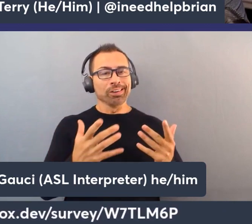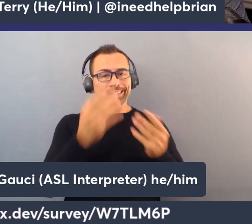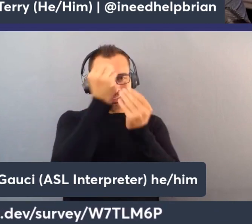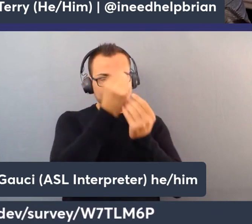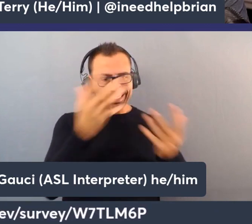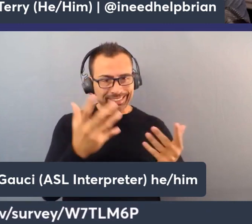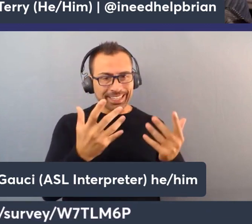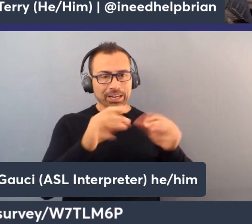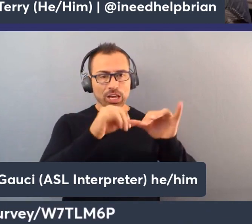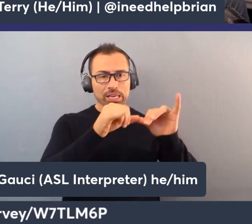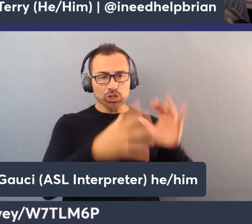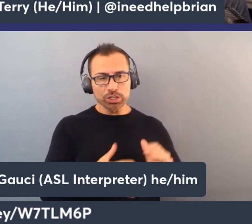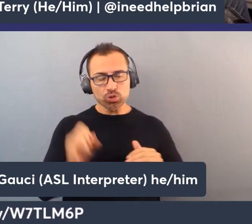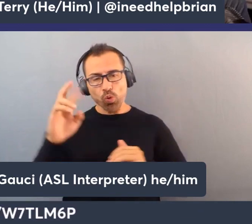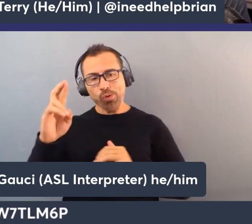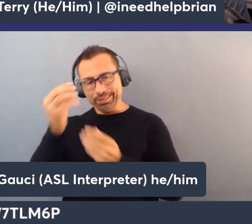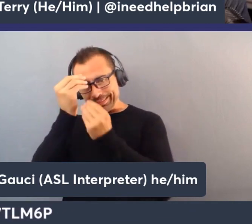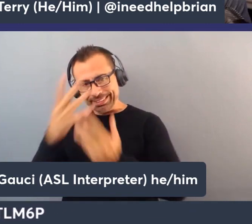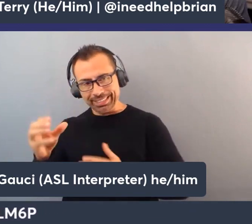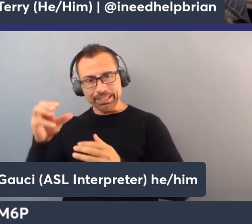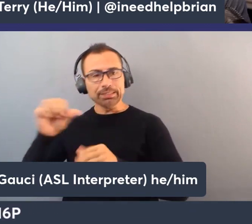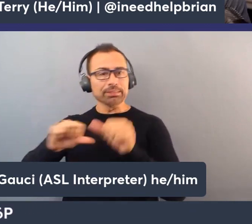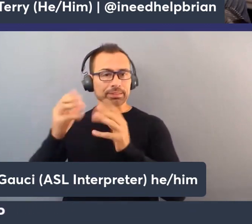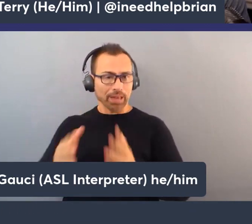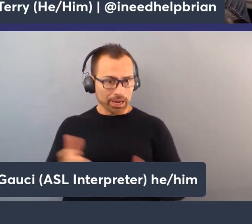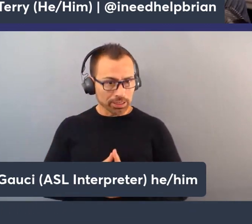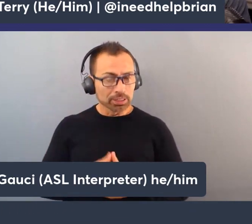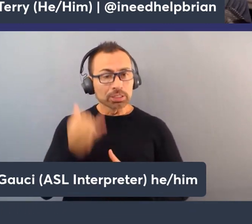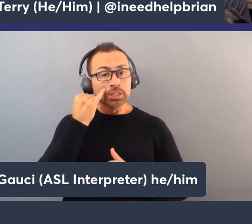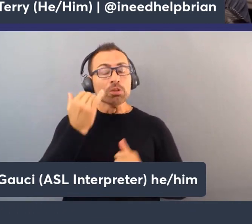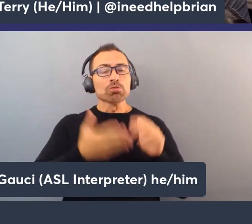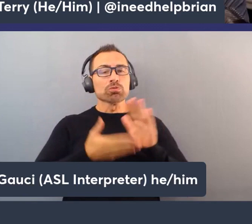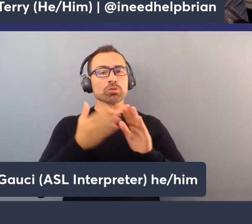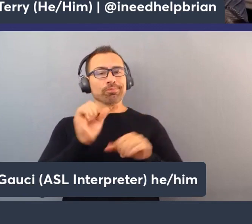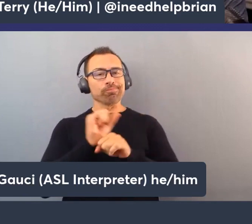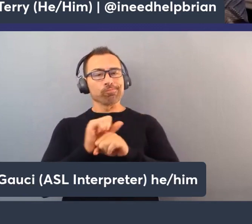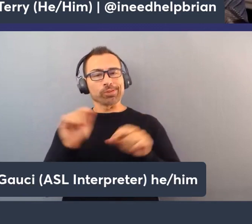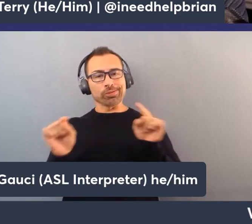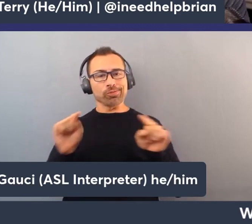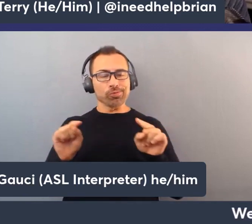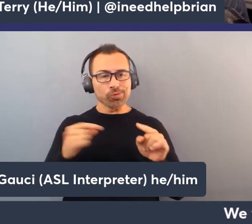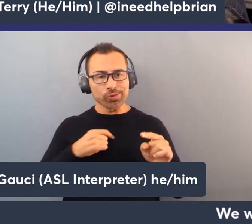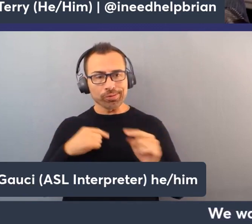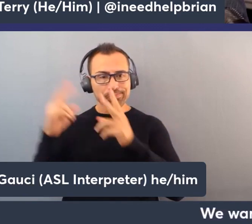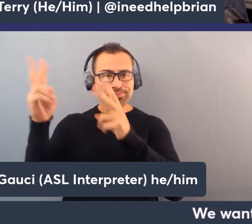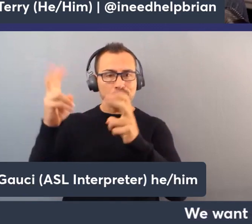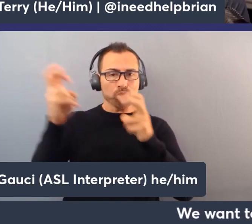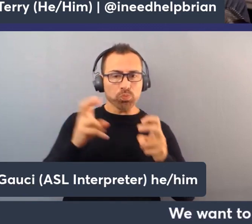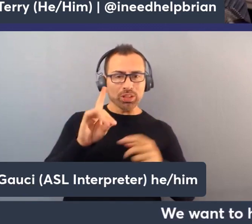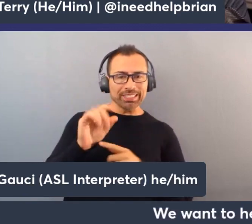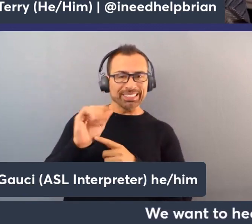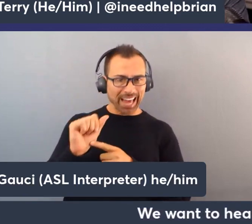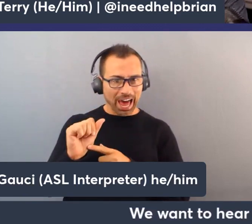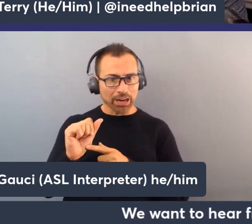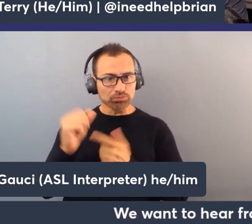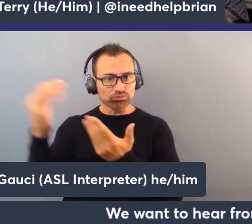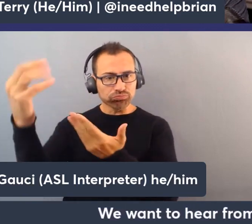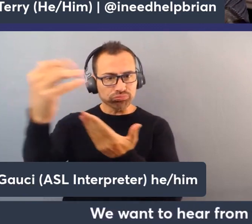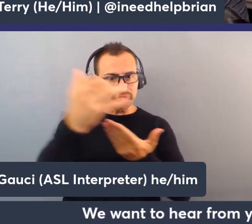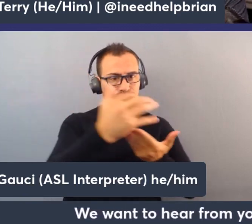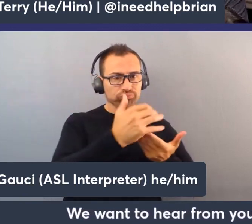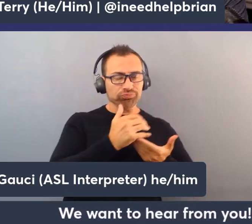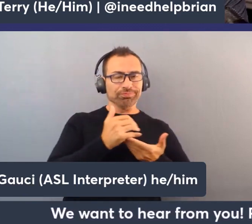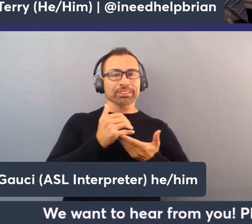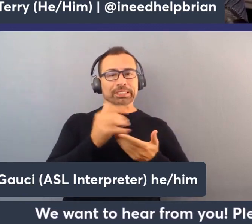you are often running ETL jobs and pulling data in from one place and transforming it and putting it out to somewhere else, or